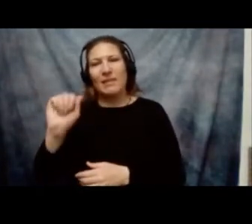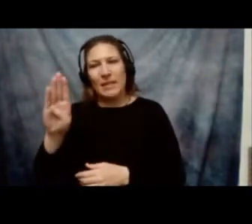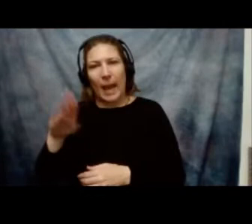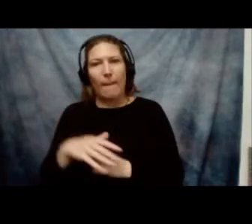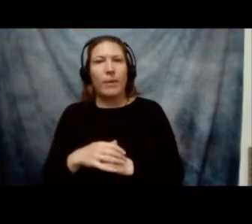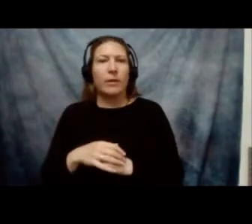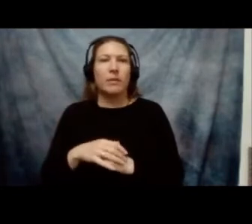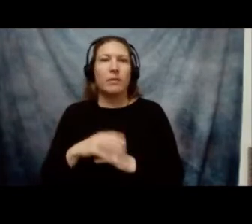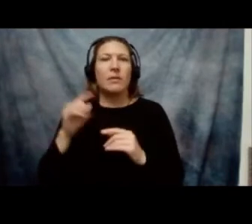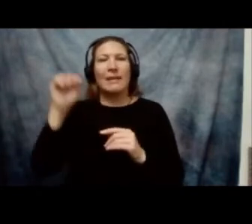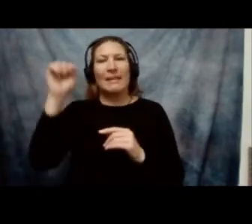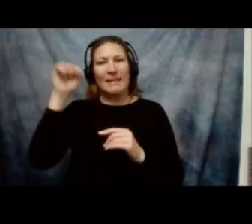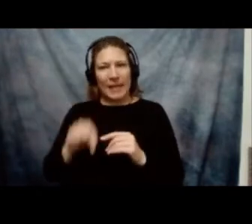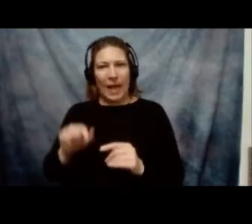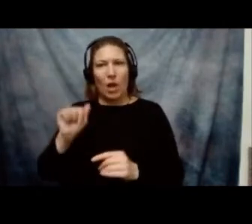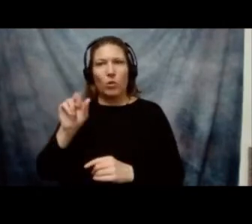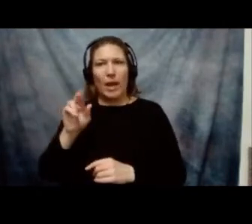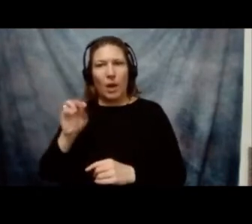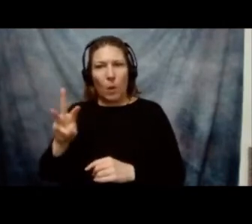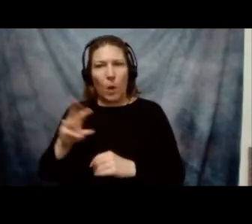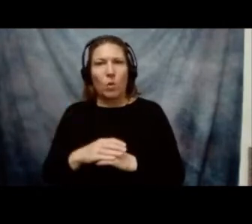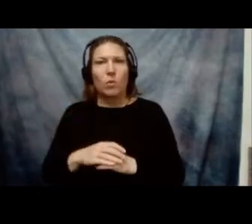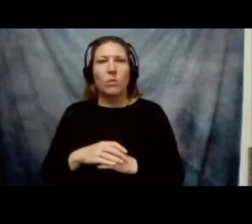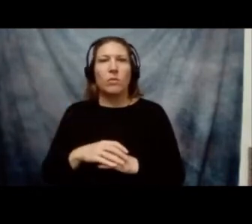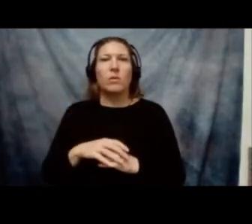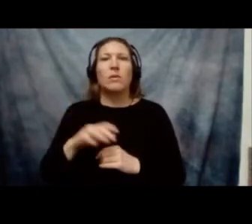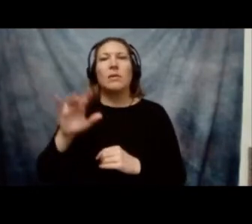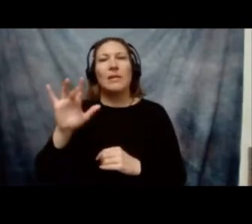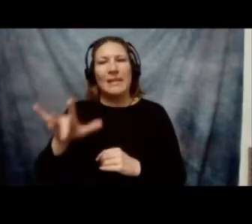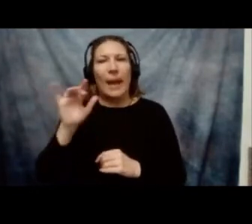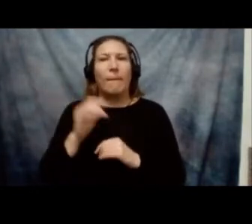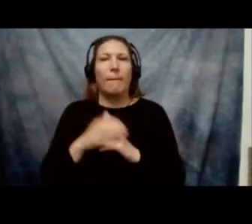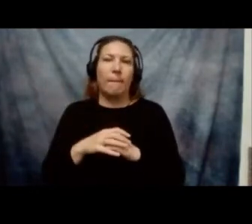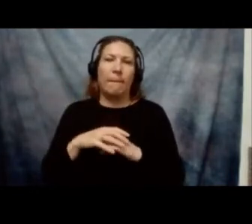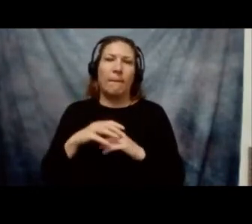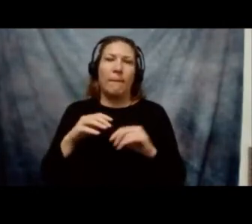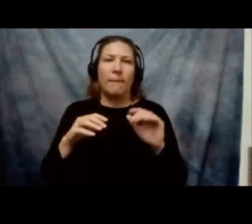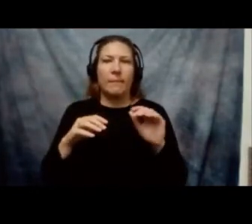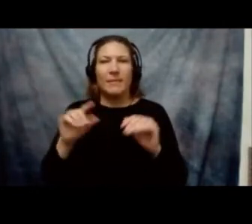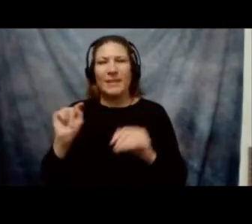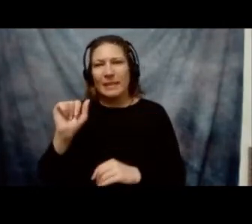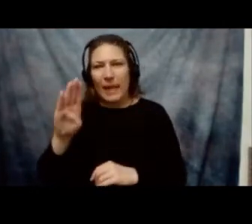Tab, Enter. Boom, I just did it.